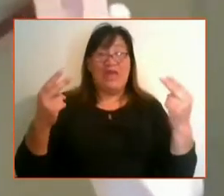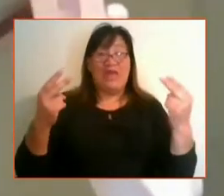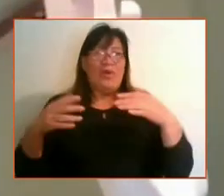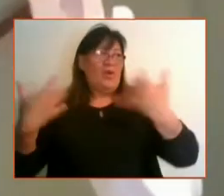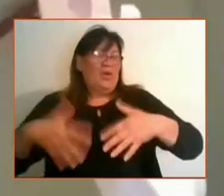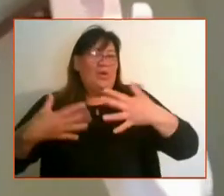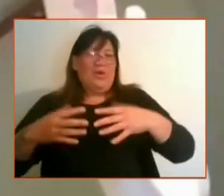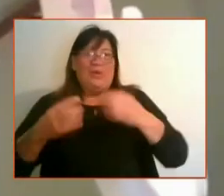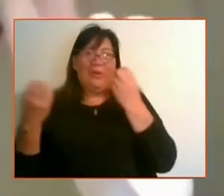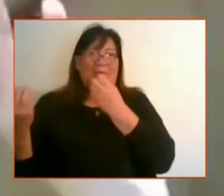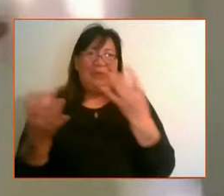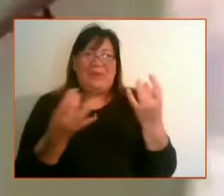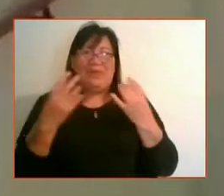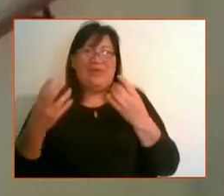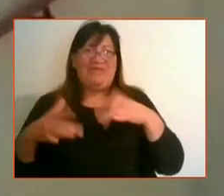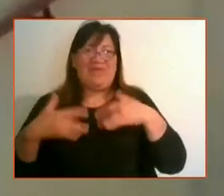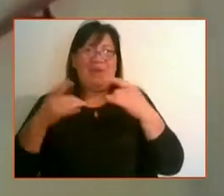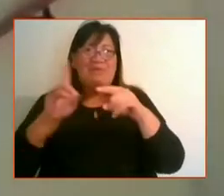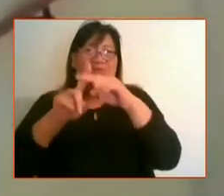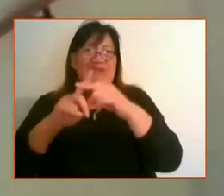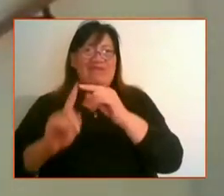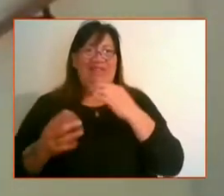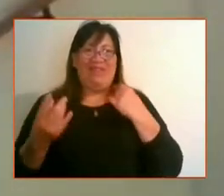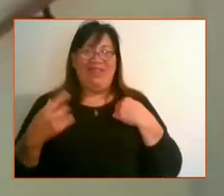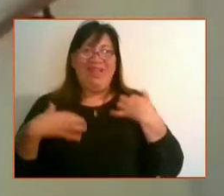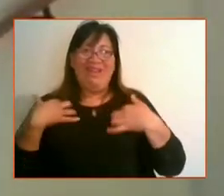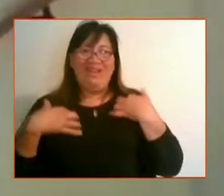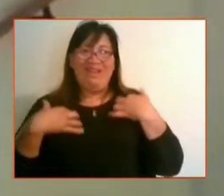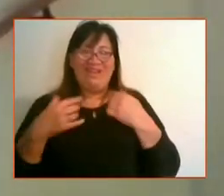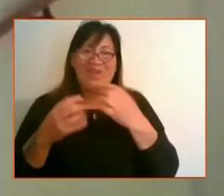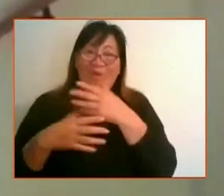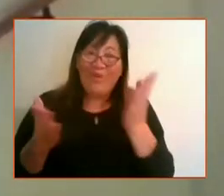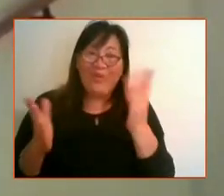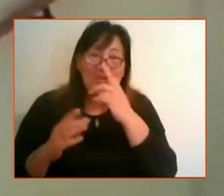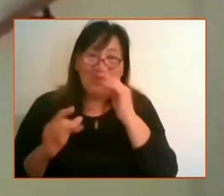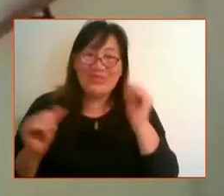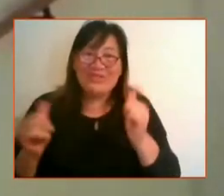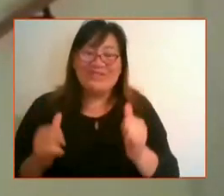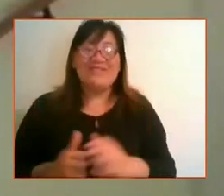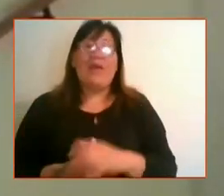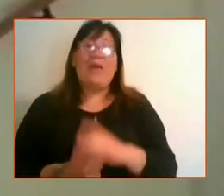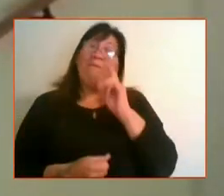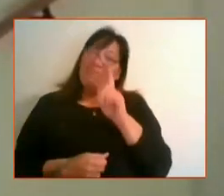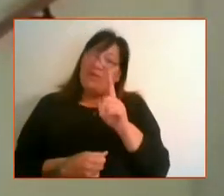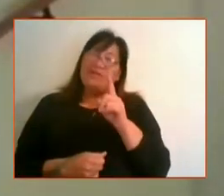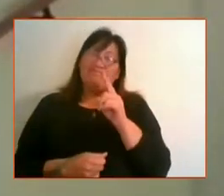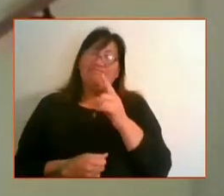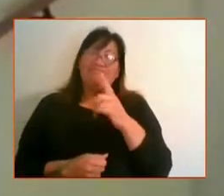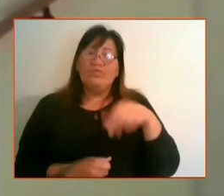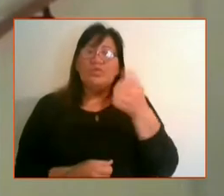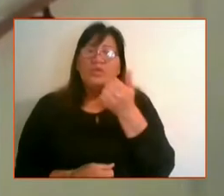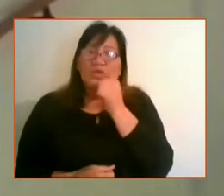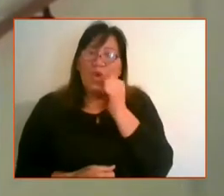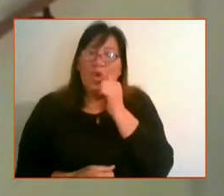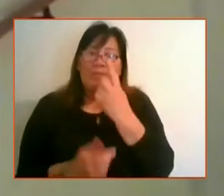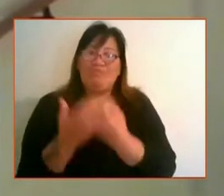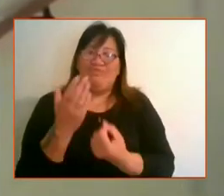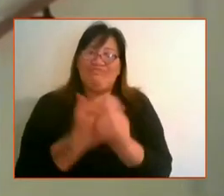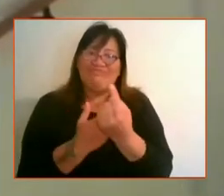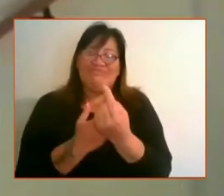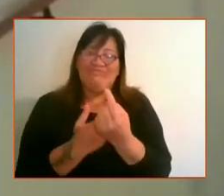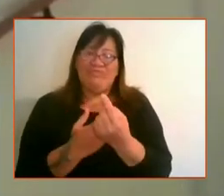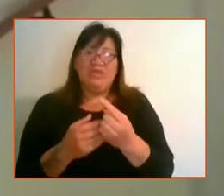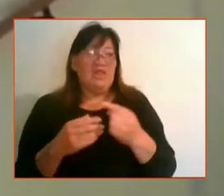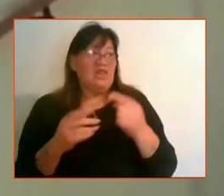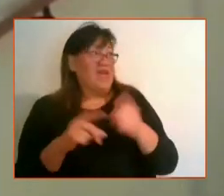as a veritable cascade of cash poured onto the sector's head. But we know what happens when the rain falls heavy after